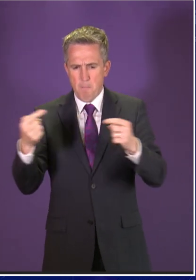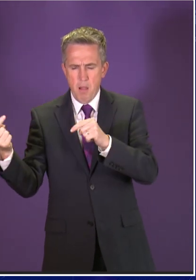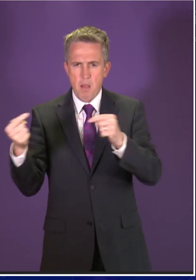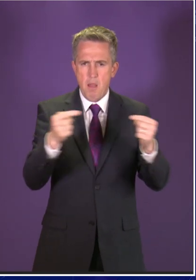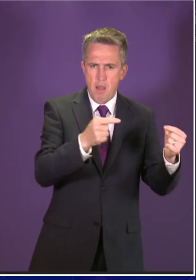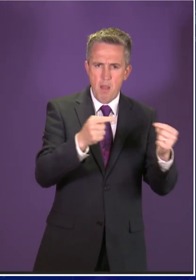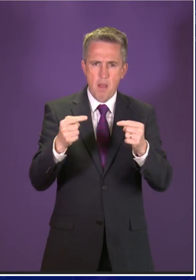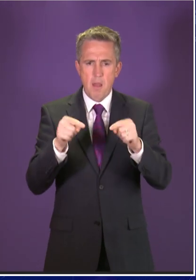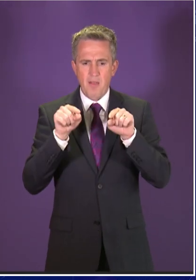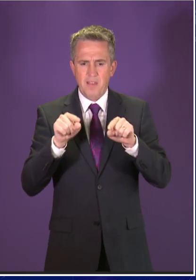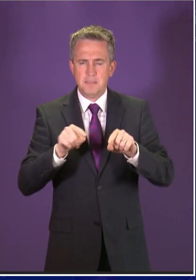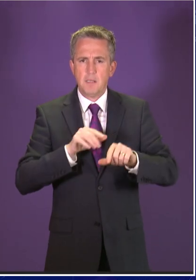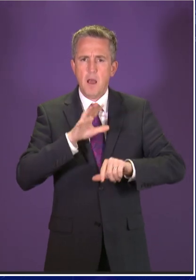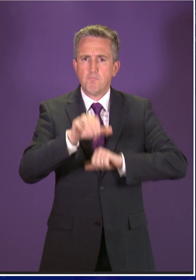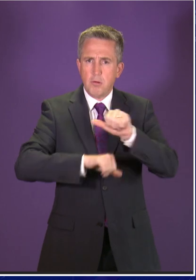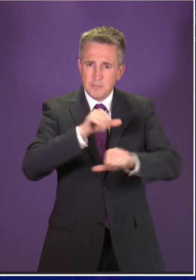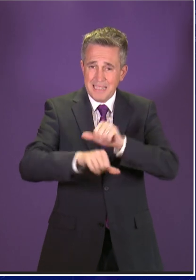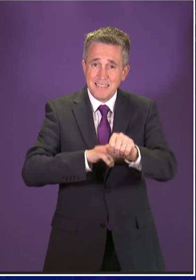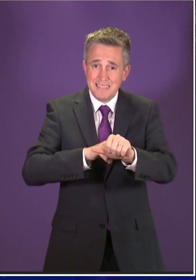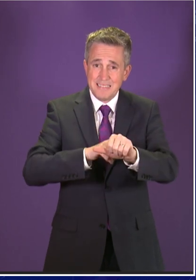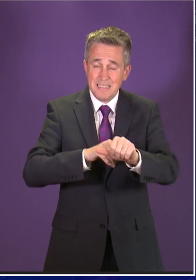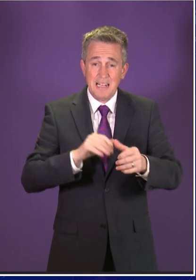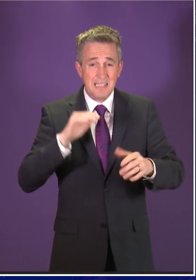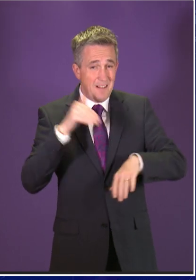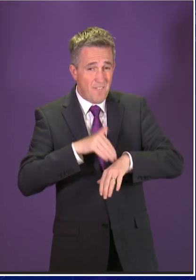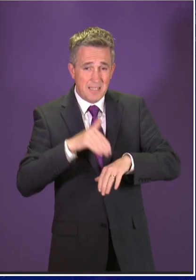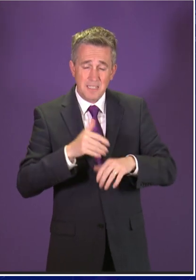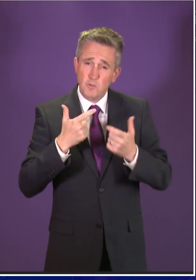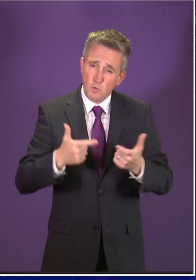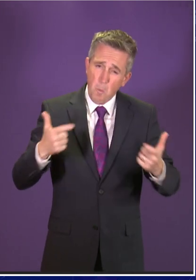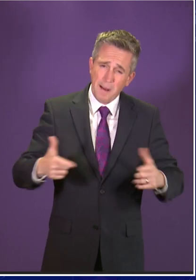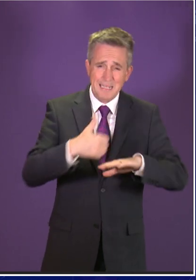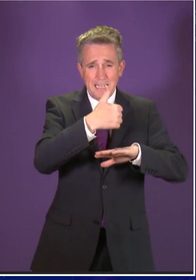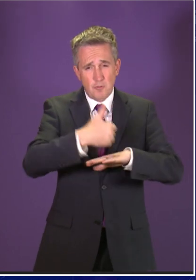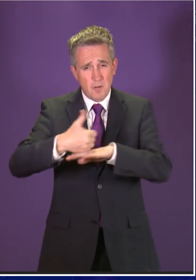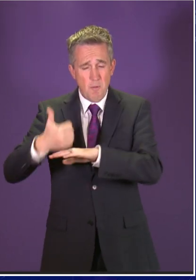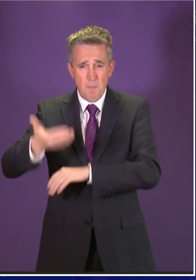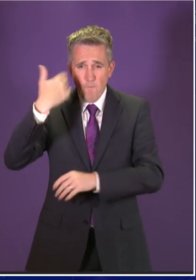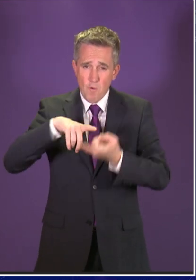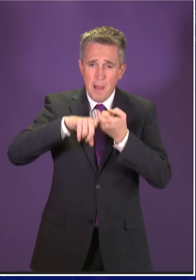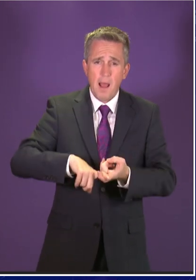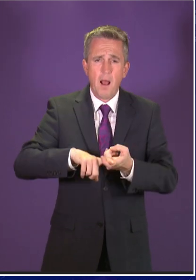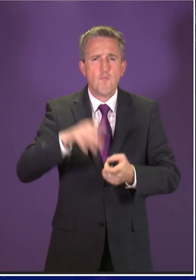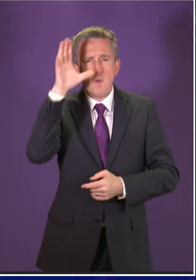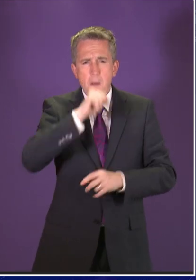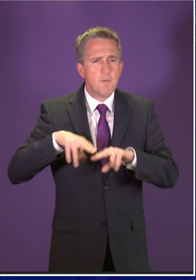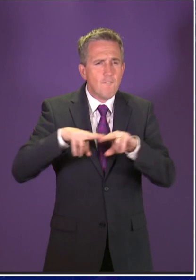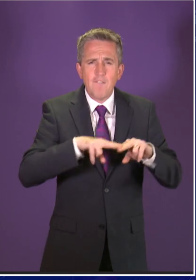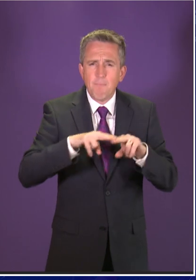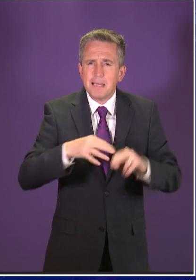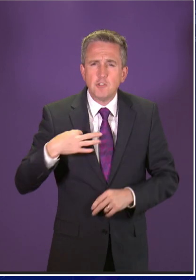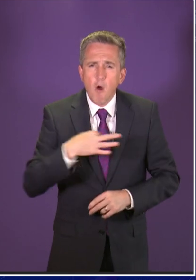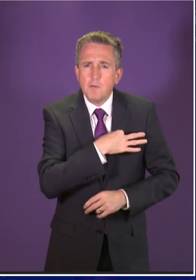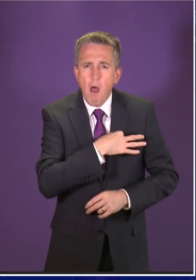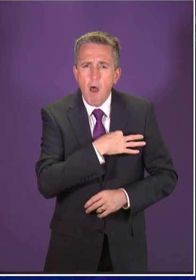this process is what is tearing apart many of the institutions that we once came to rely on. Think about the family doctor that you might go to